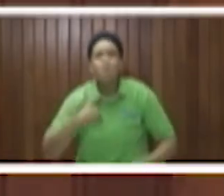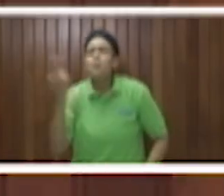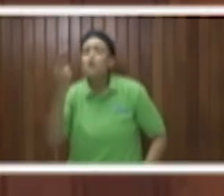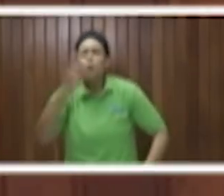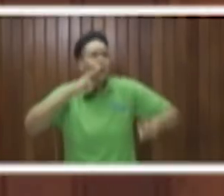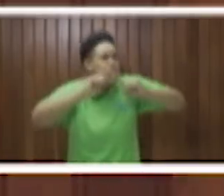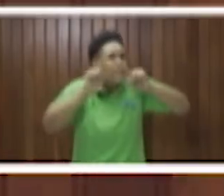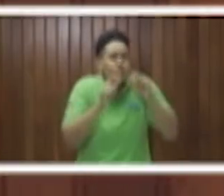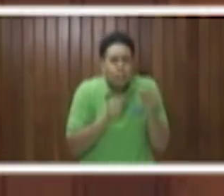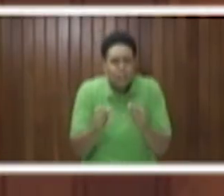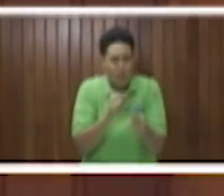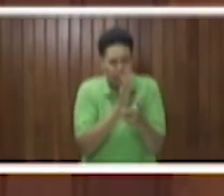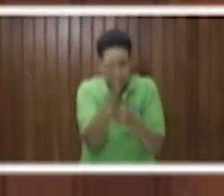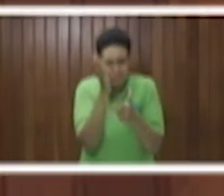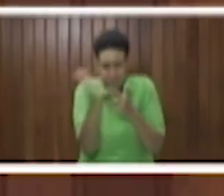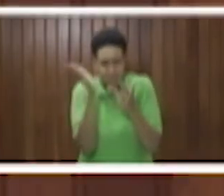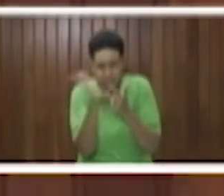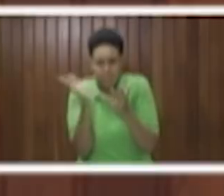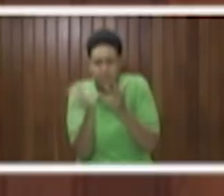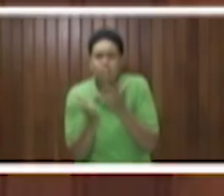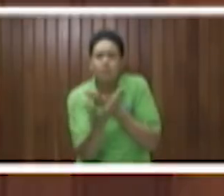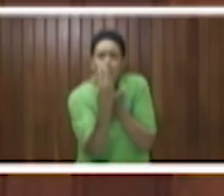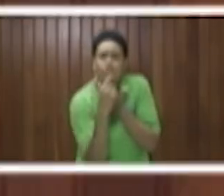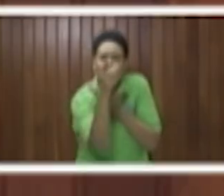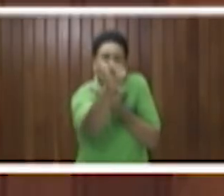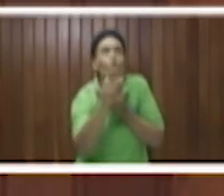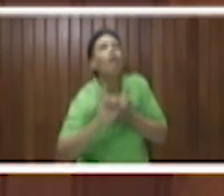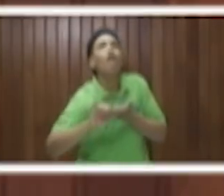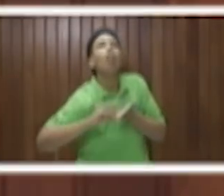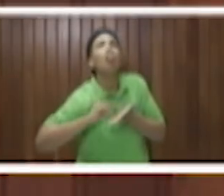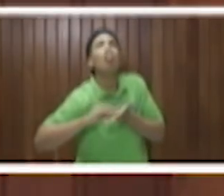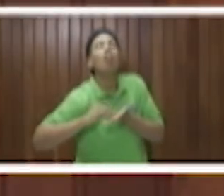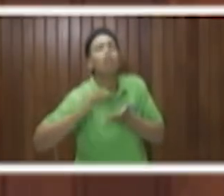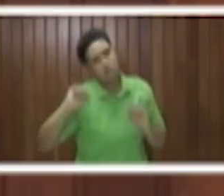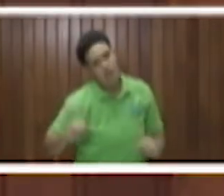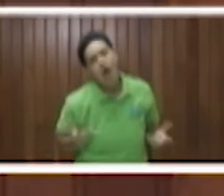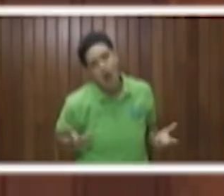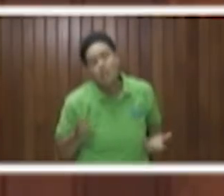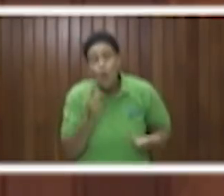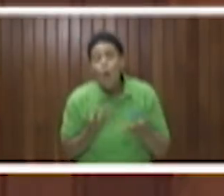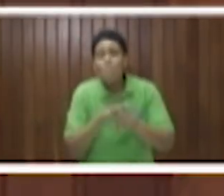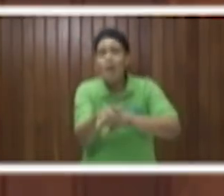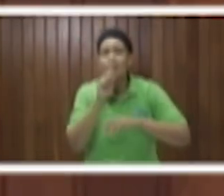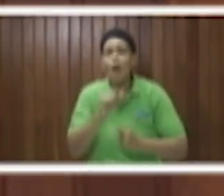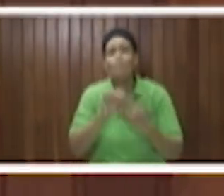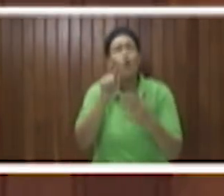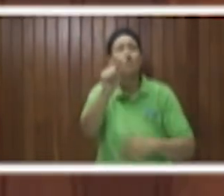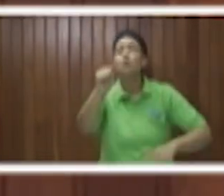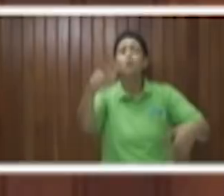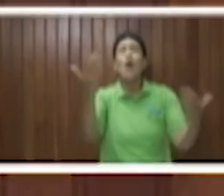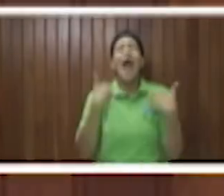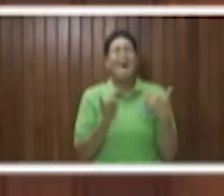several strategies to engage you in the learning activities. So, yes, in the blended approach, you will have